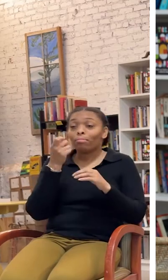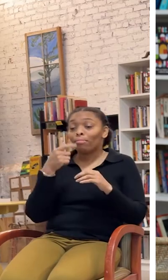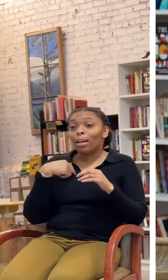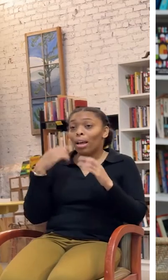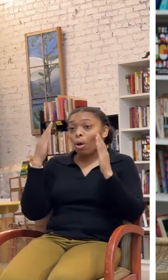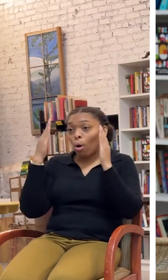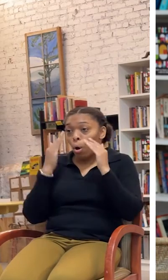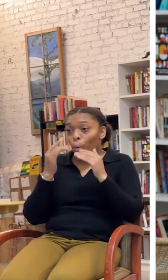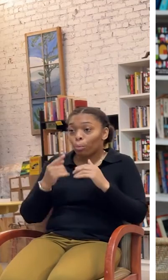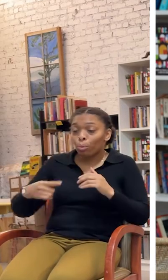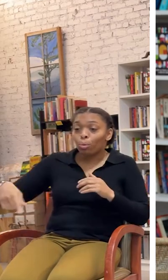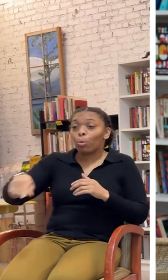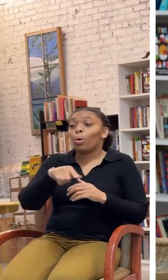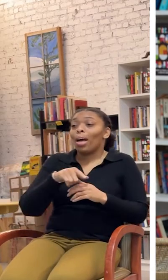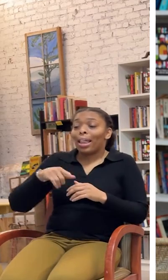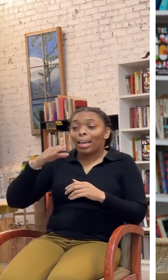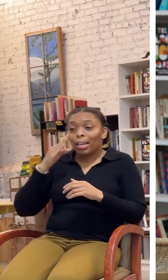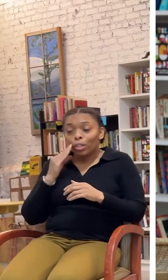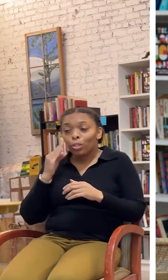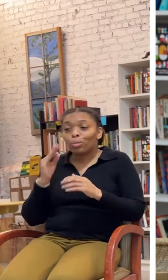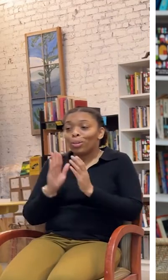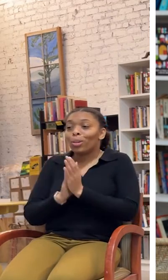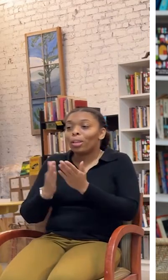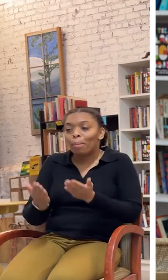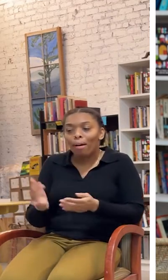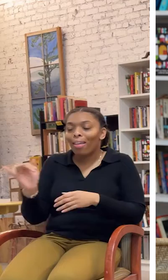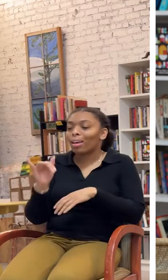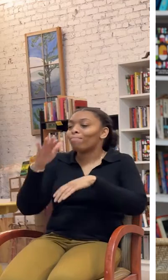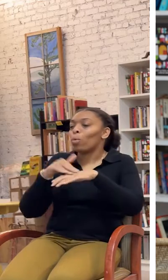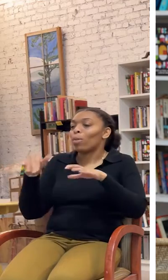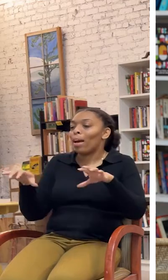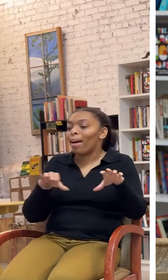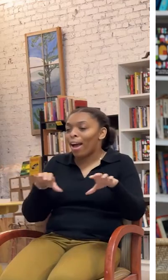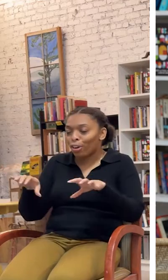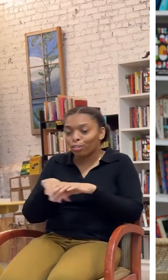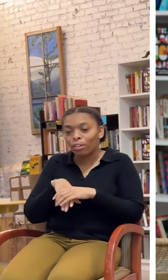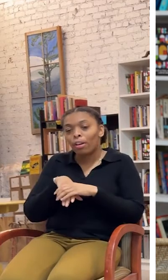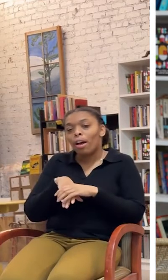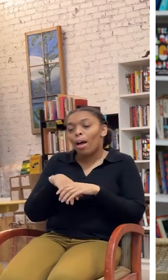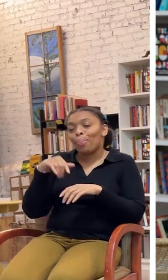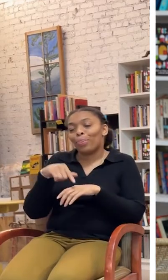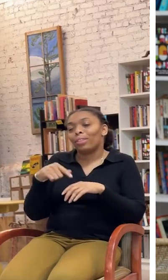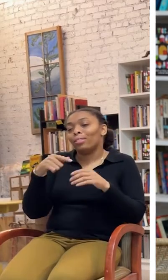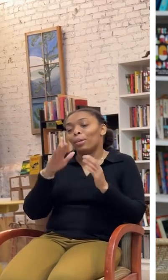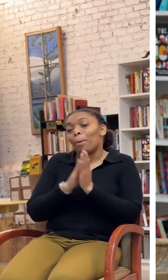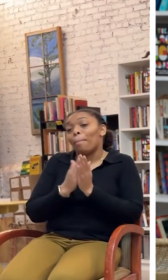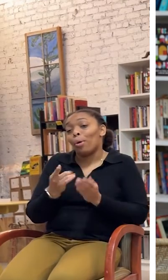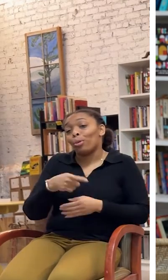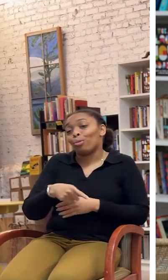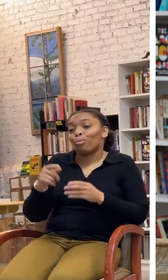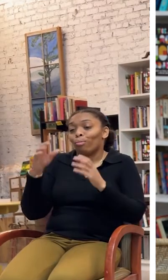you experience the book as a call to action. That this thing that you experience